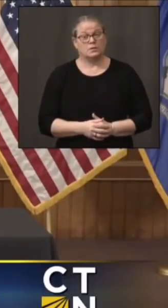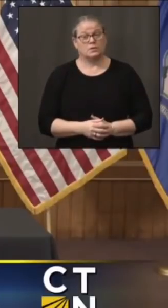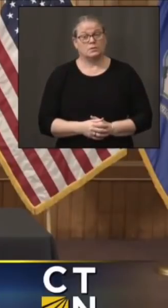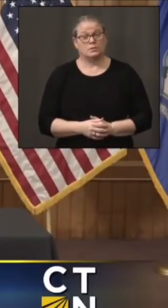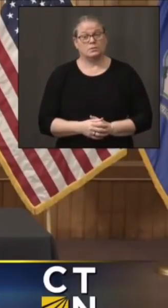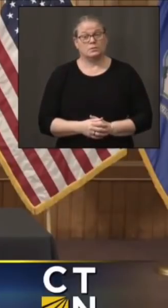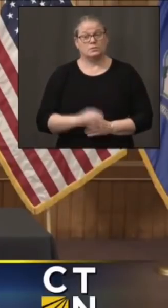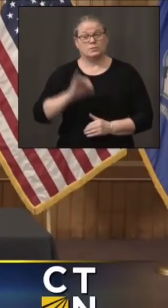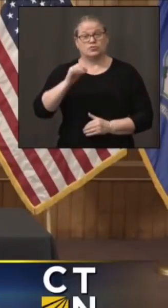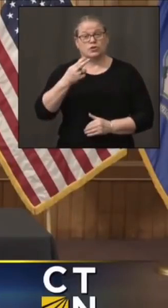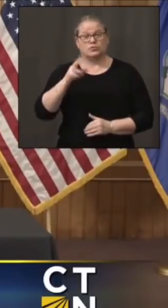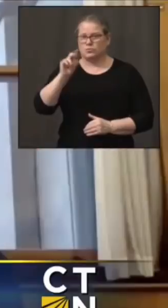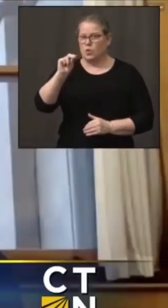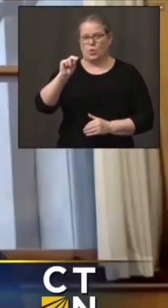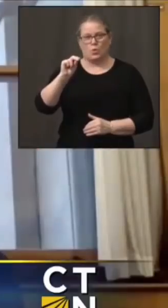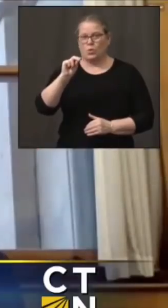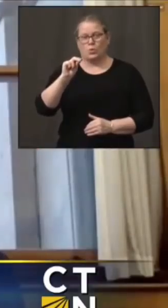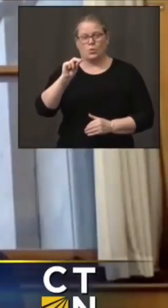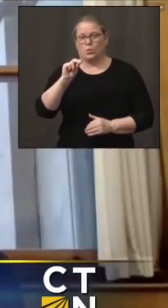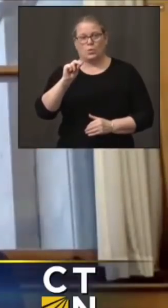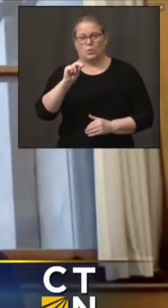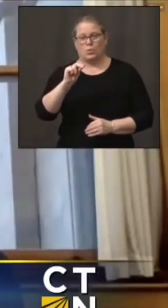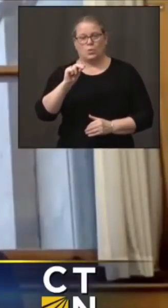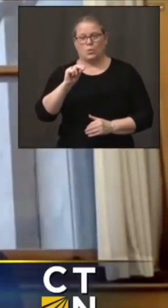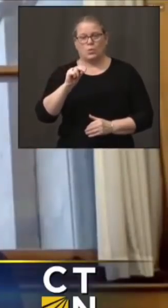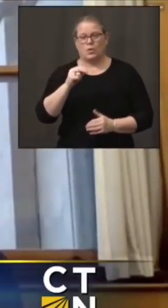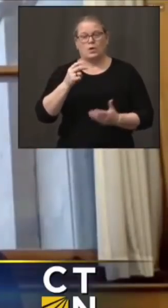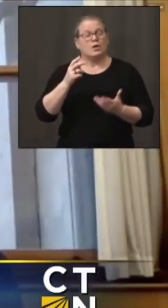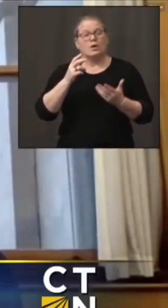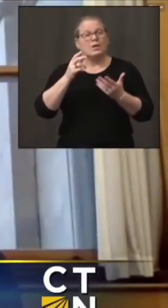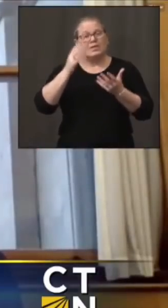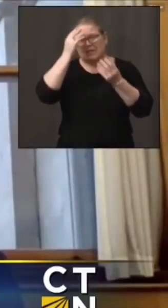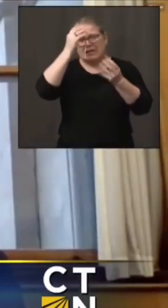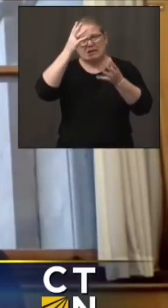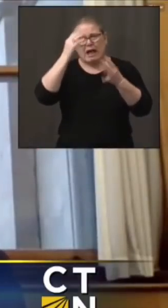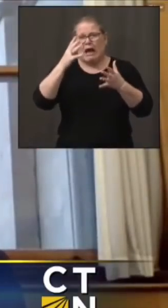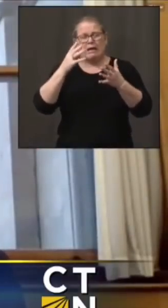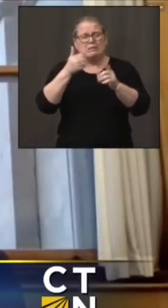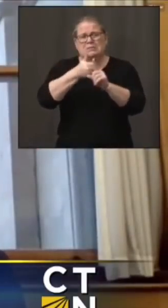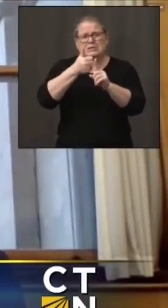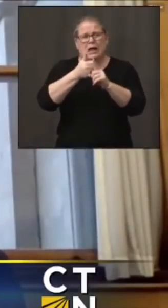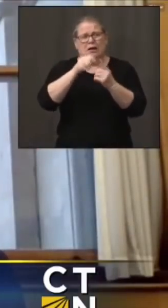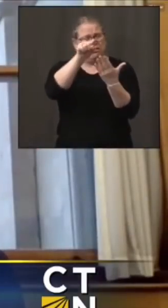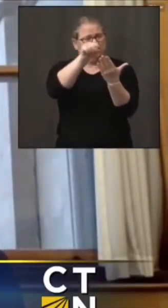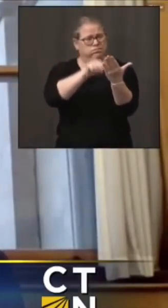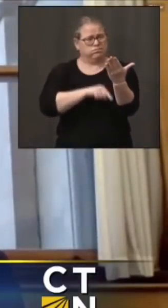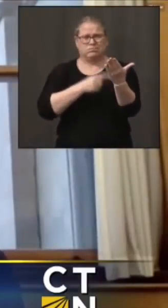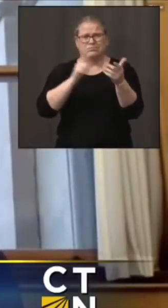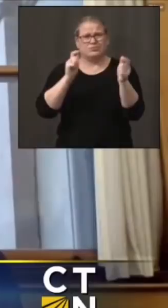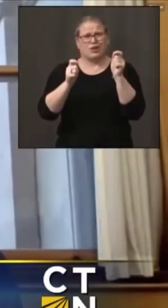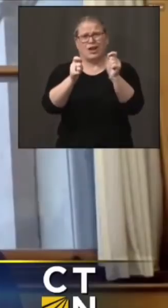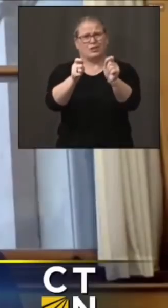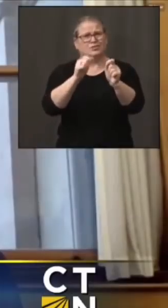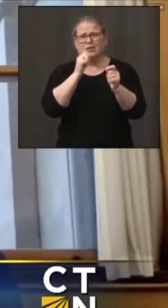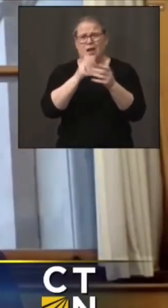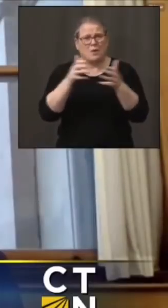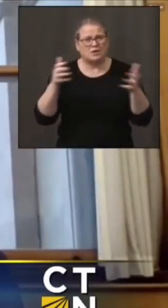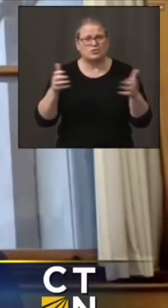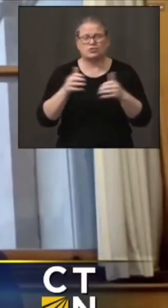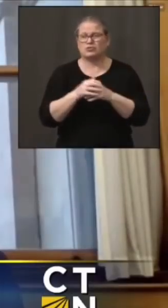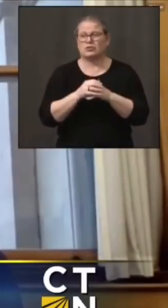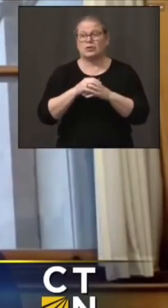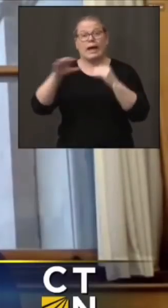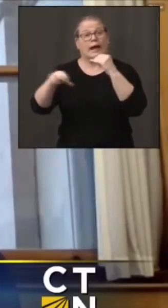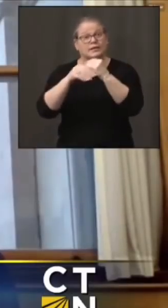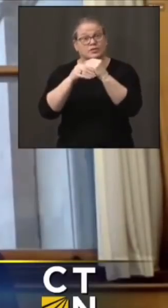No. I mean, it's as I mentioned, it doesn't change all that frequently. There's not a lot of additional clusters right now. When you have this